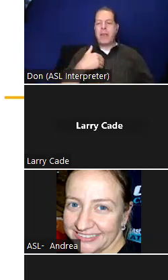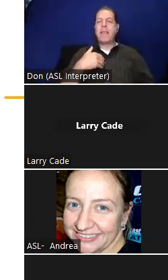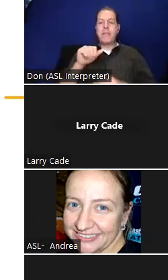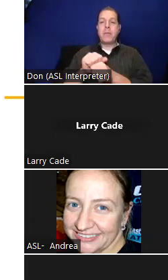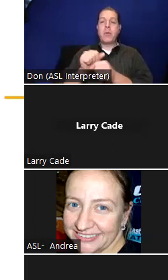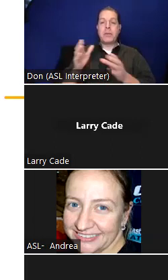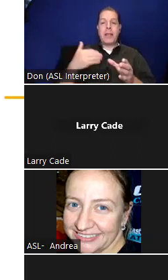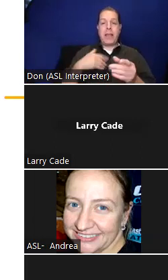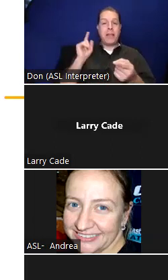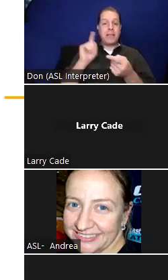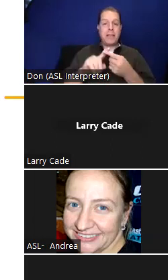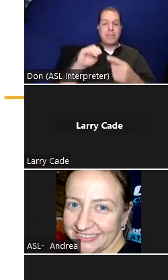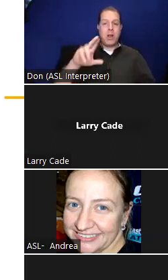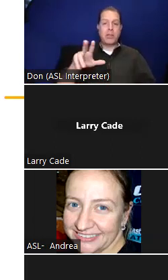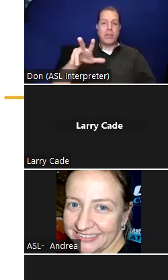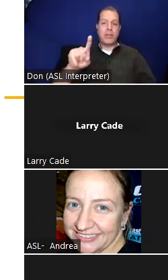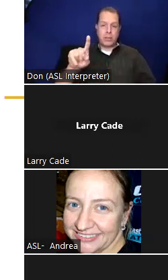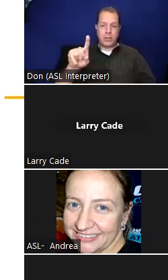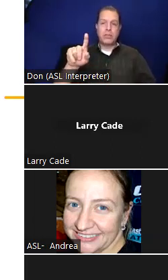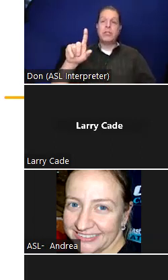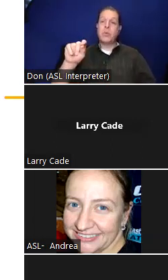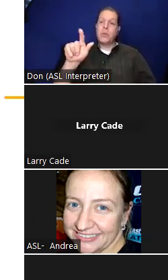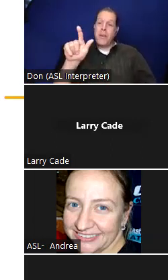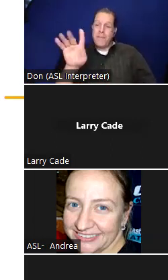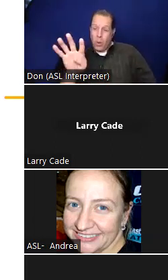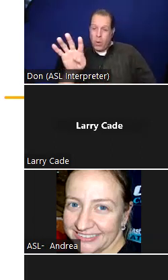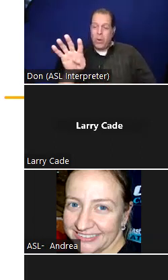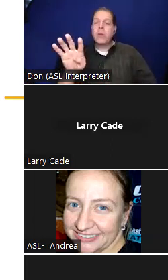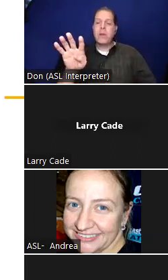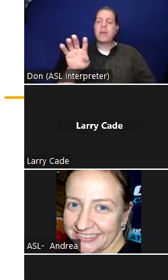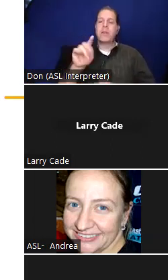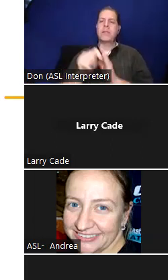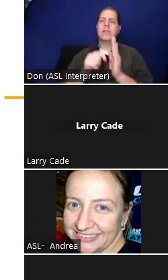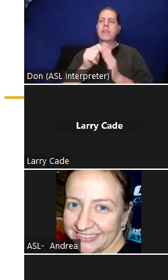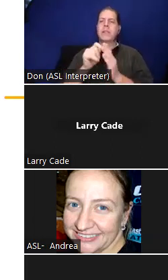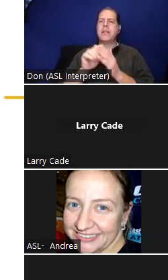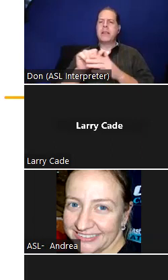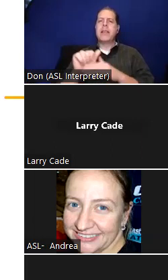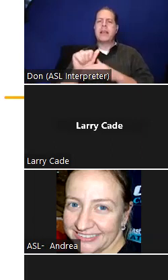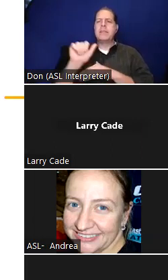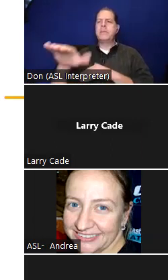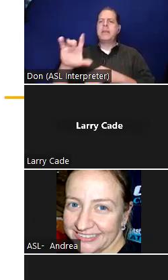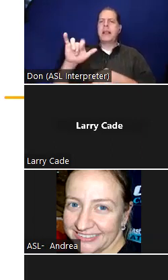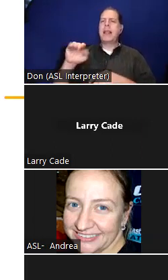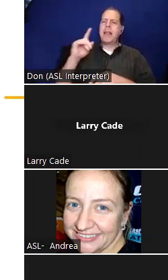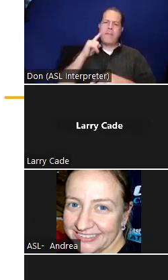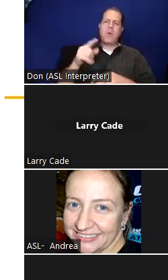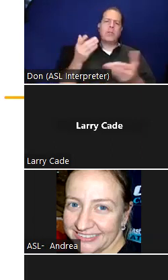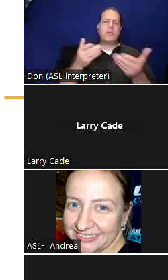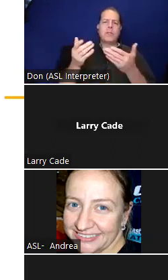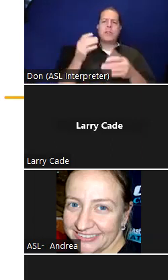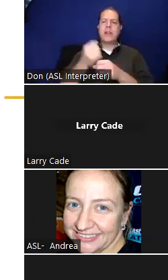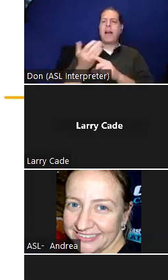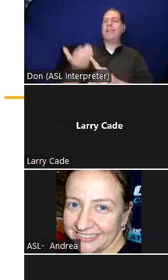have until March 31st of 2024, during which they can submit the claim for any service they had back